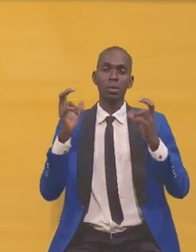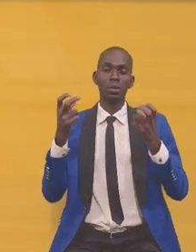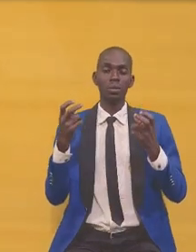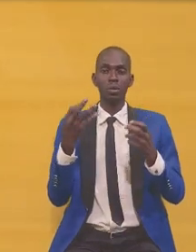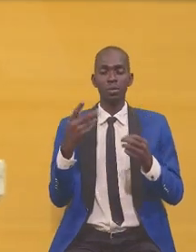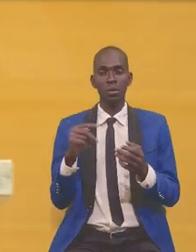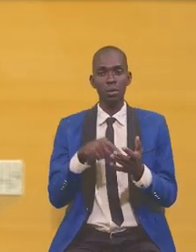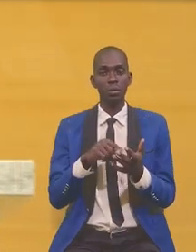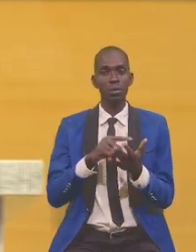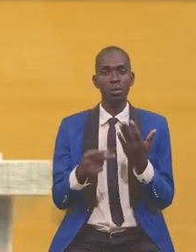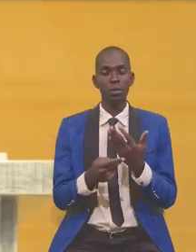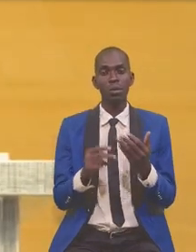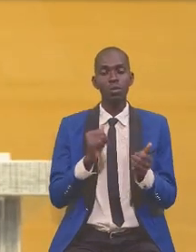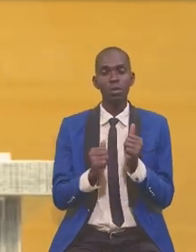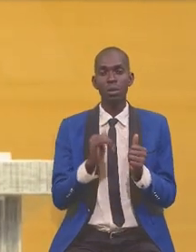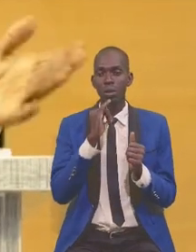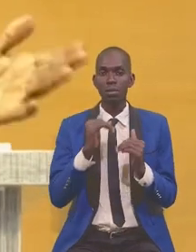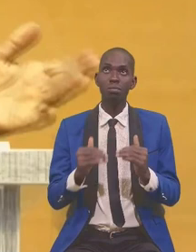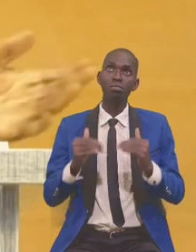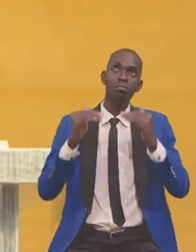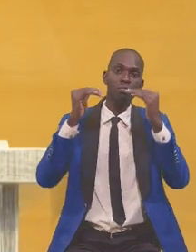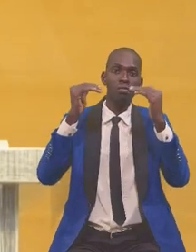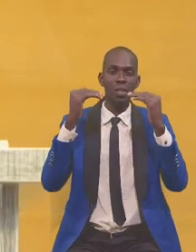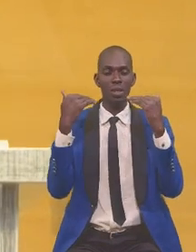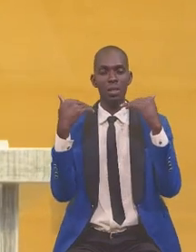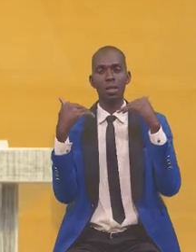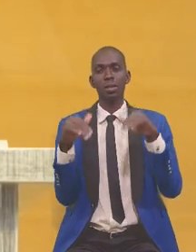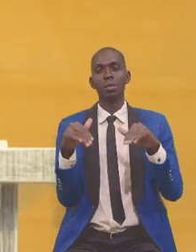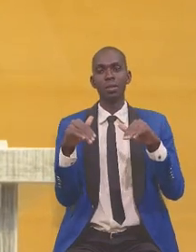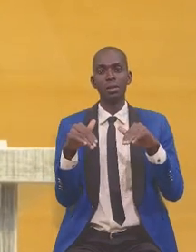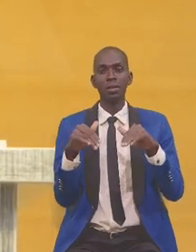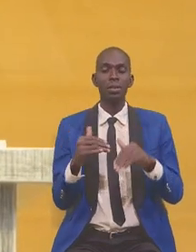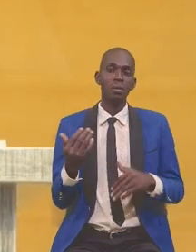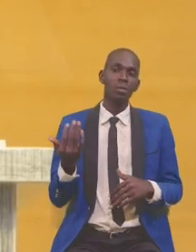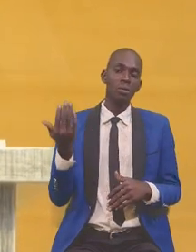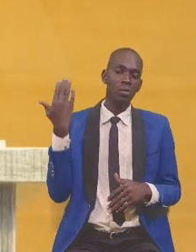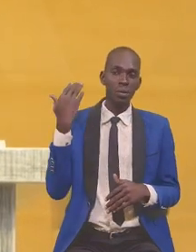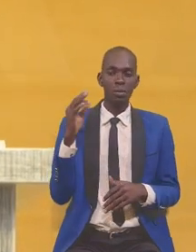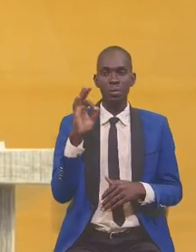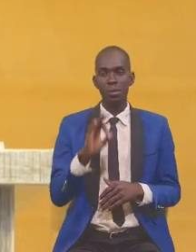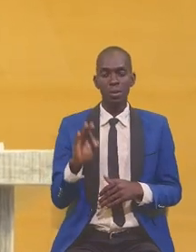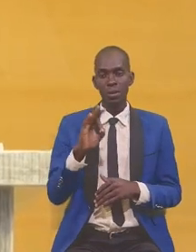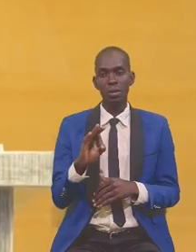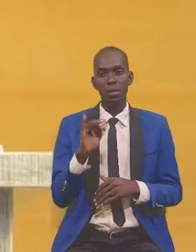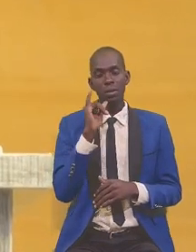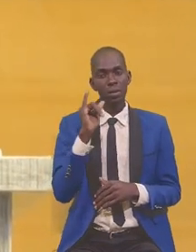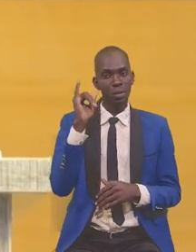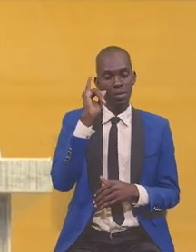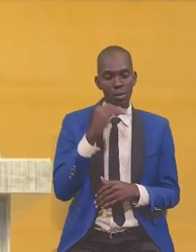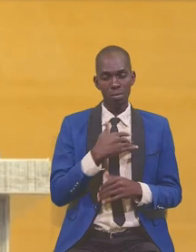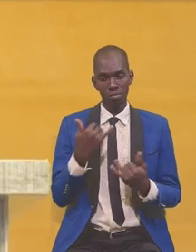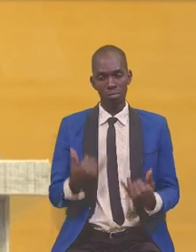exceeding limits. From Friday to yesterday, Monday, and today,